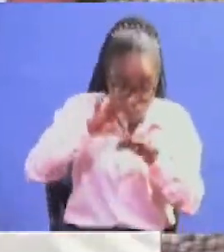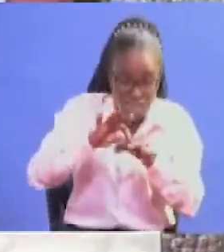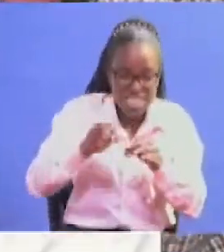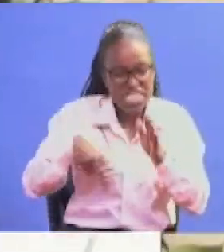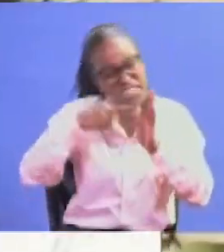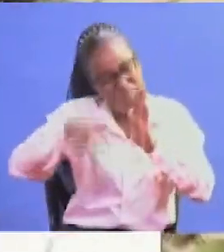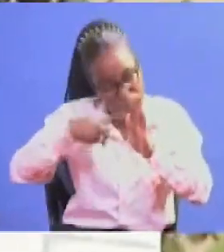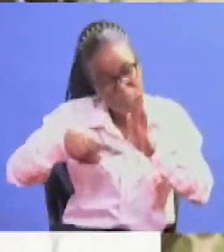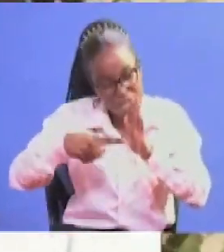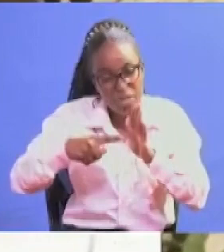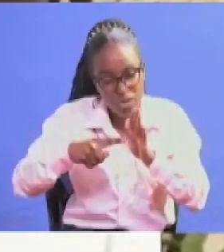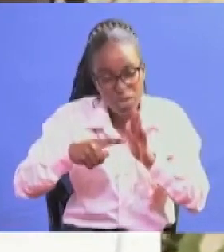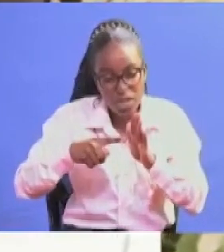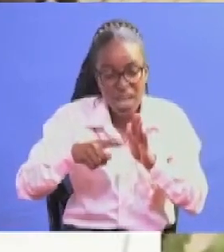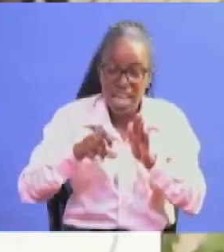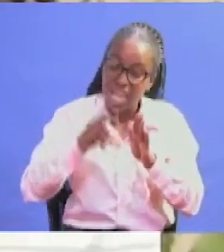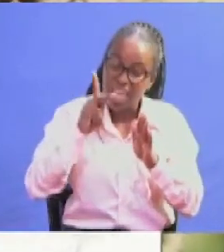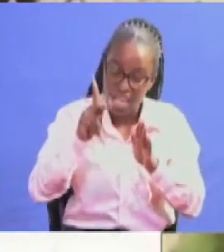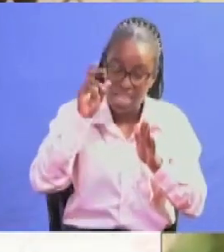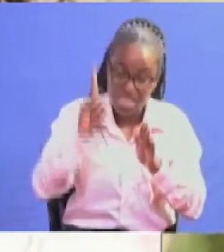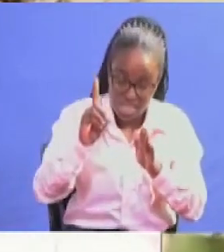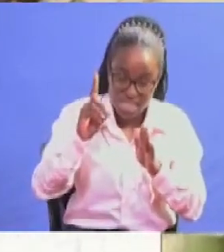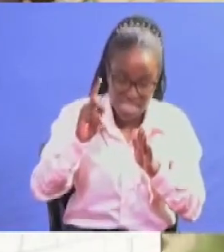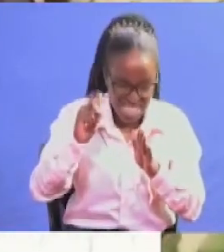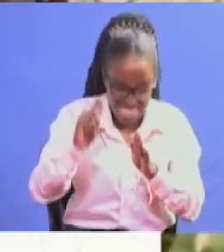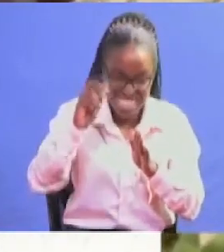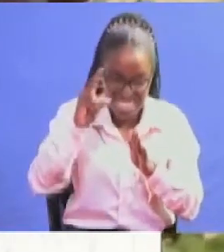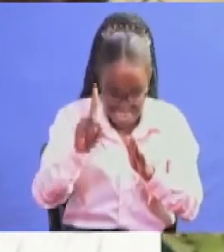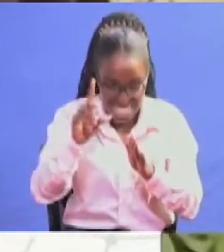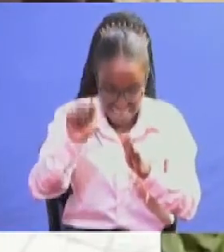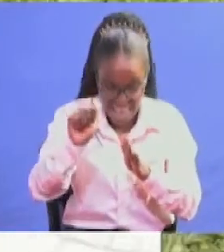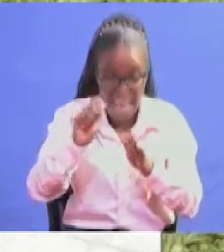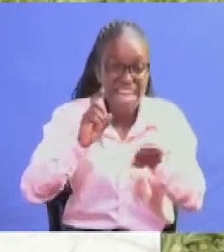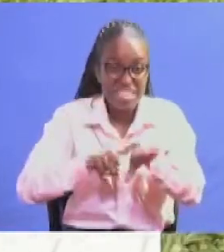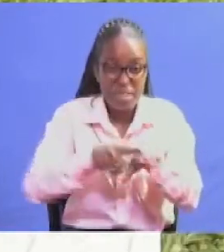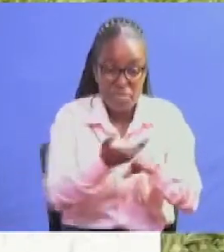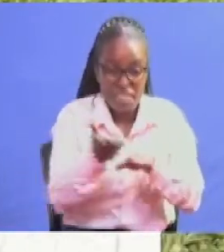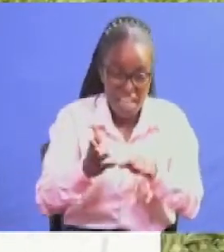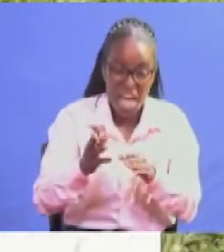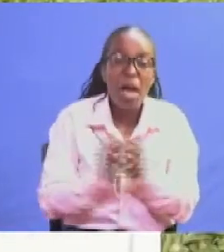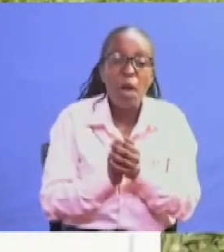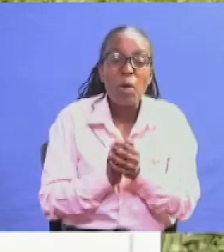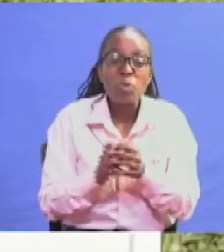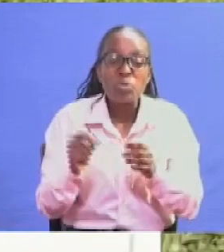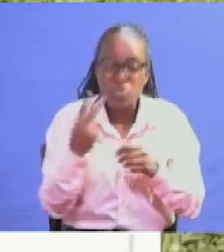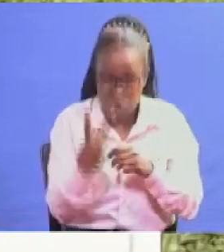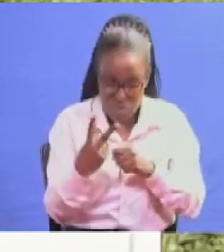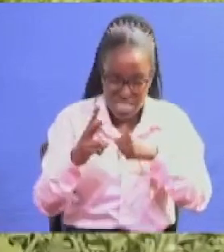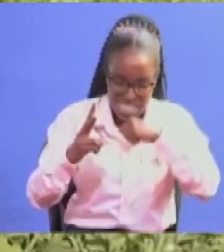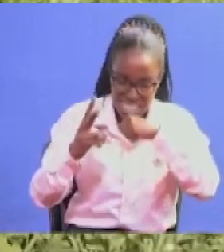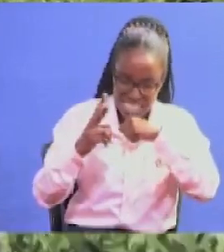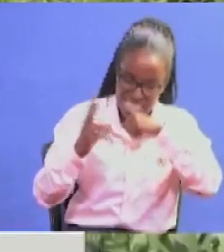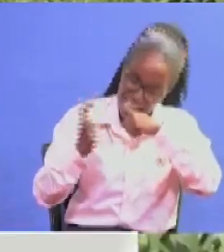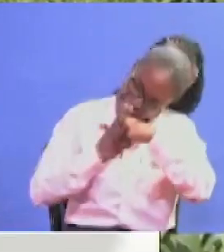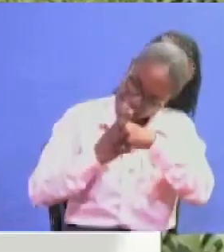Development Agency, KTDA, that is expected to be conducted on 28th of this month by the Independent Electoral and